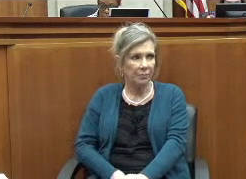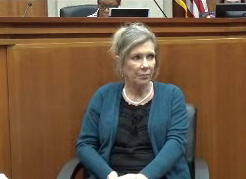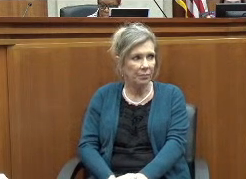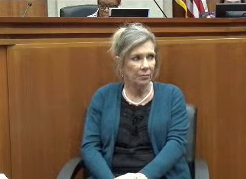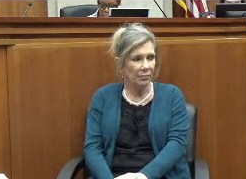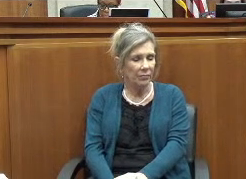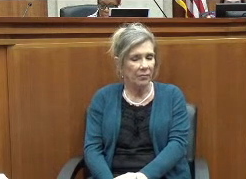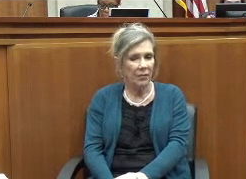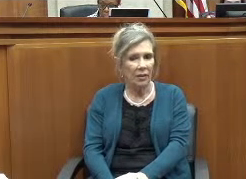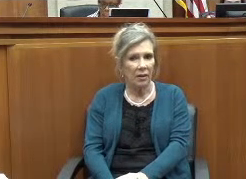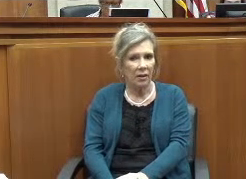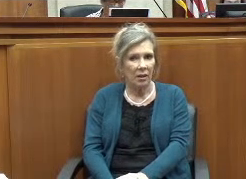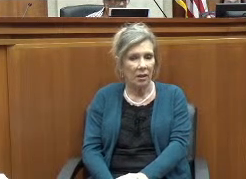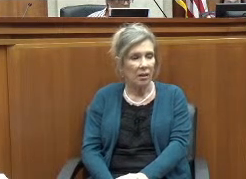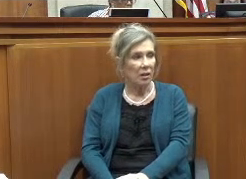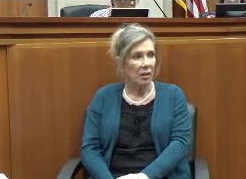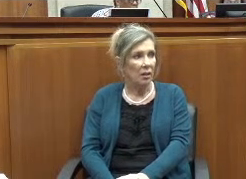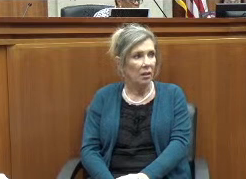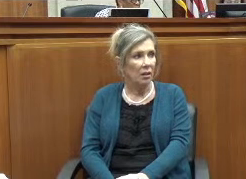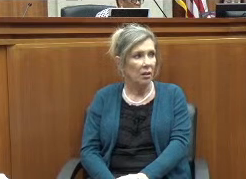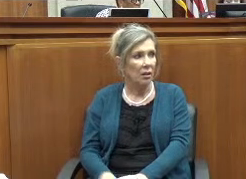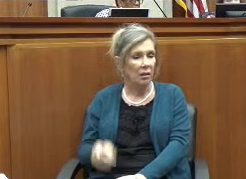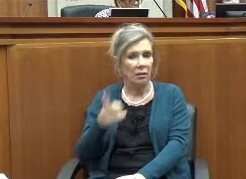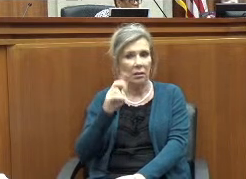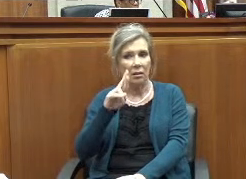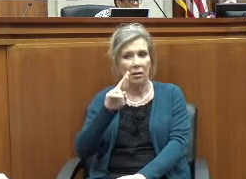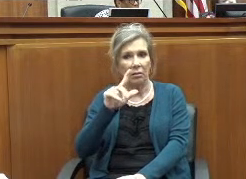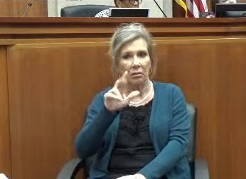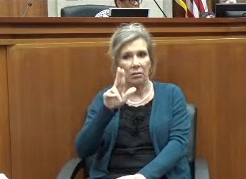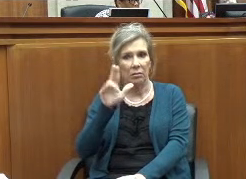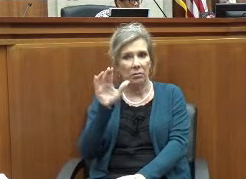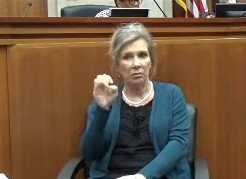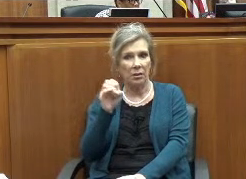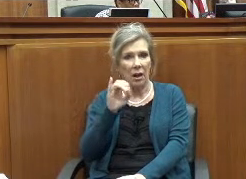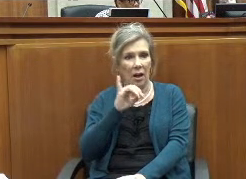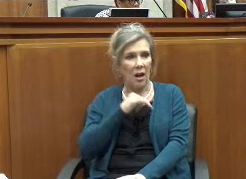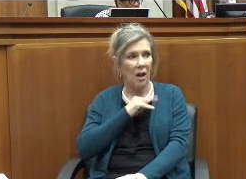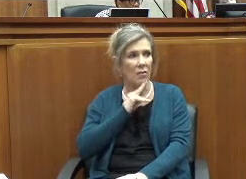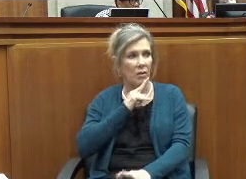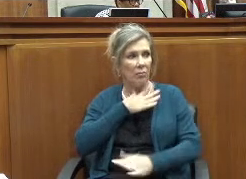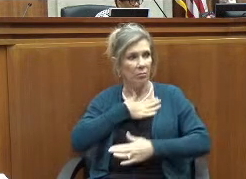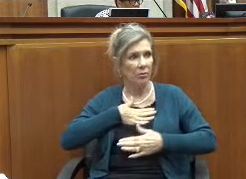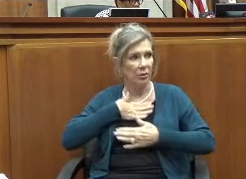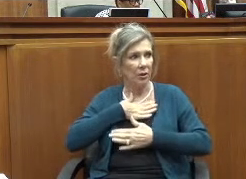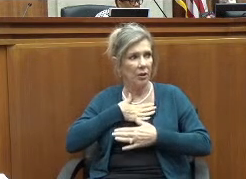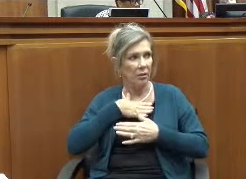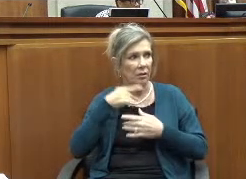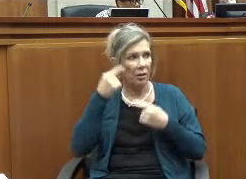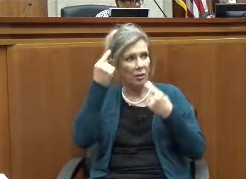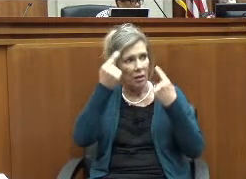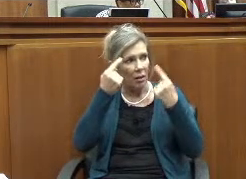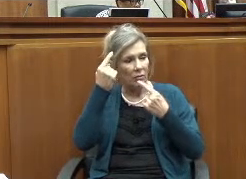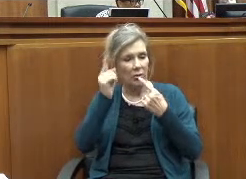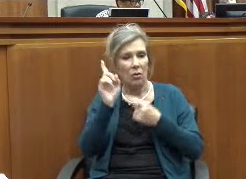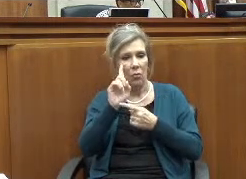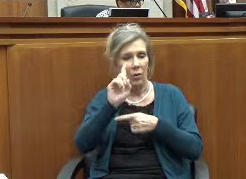All right. Yes, sir, Dr. Luce? Just one comment, I really do appreciate the thoughtfulness and where this is